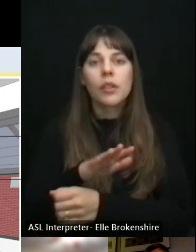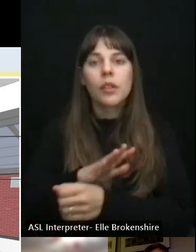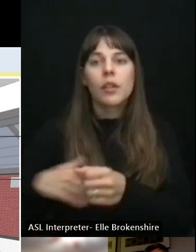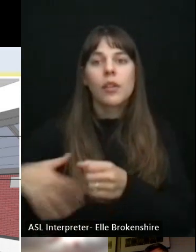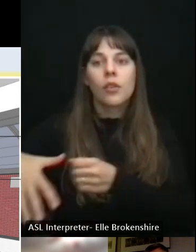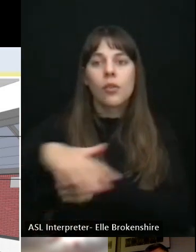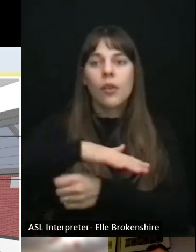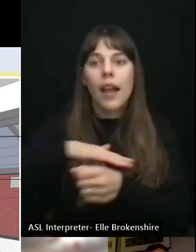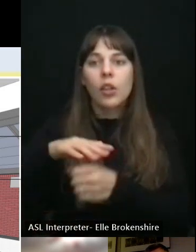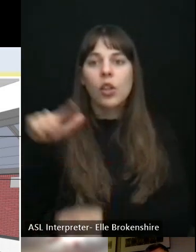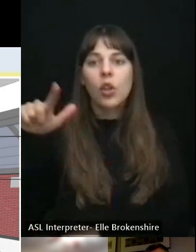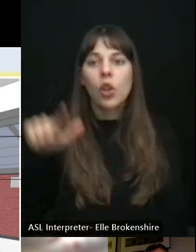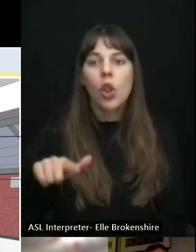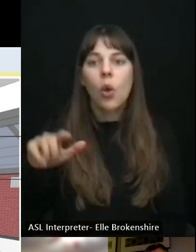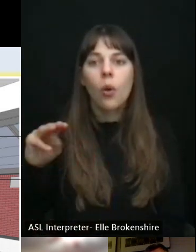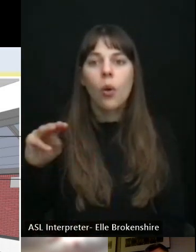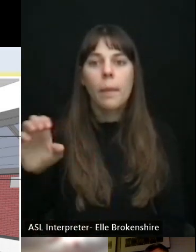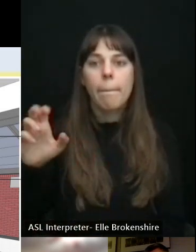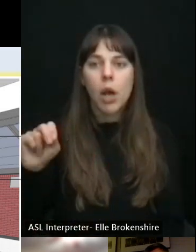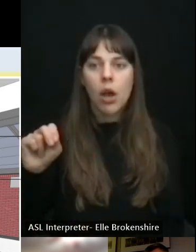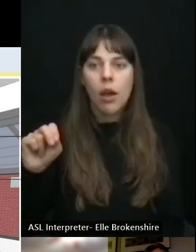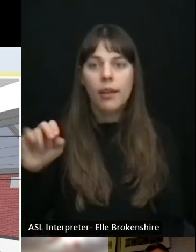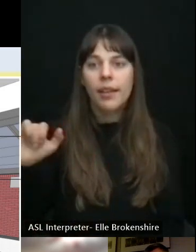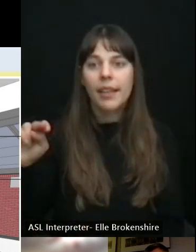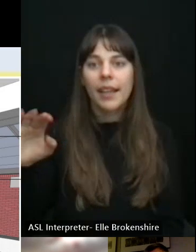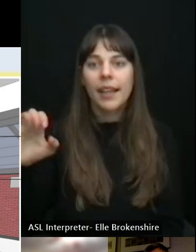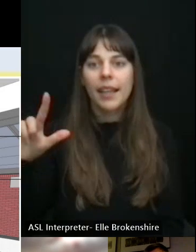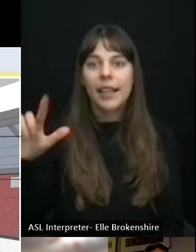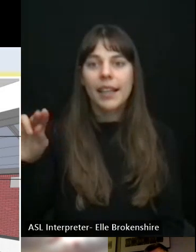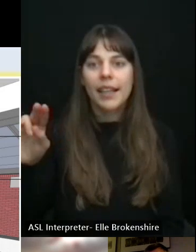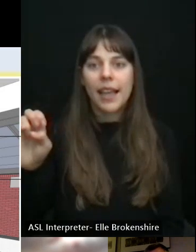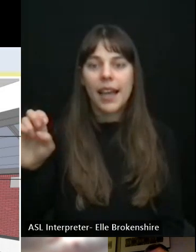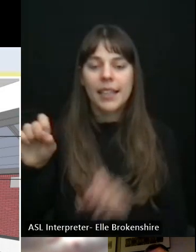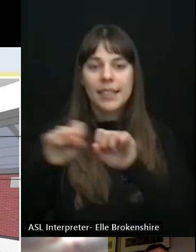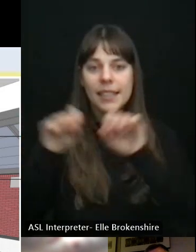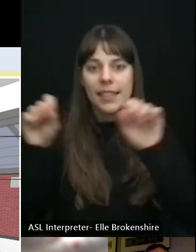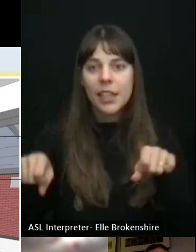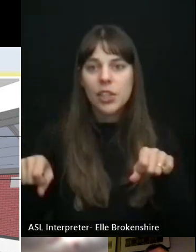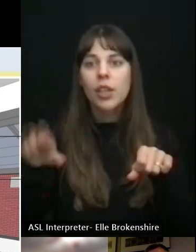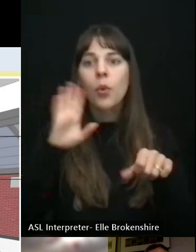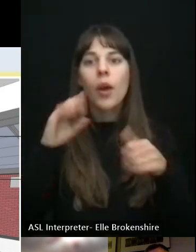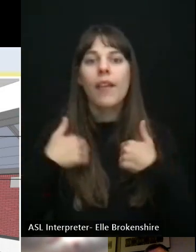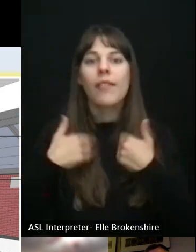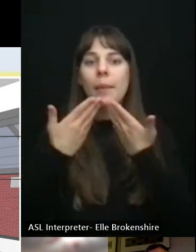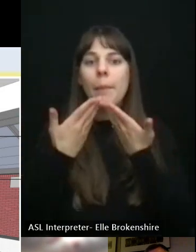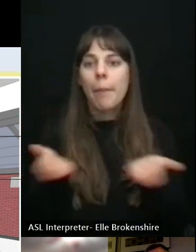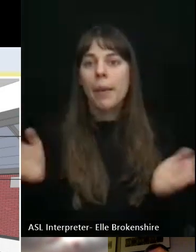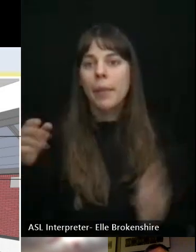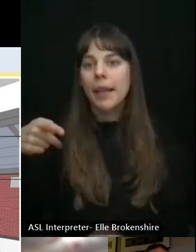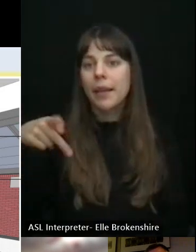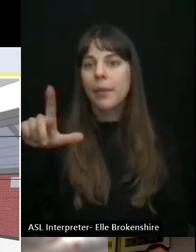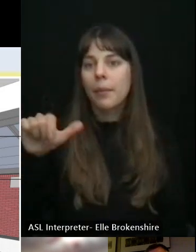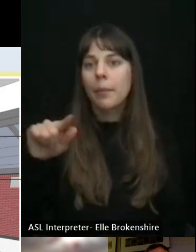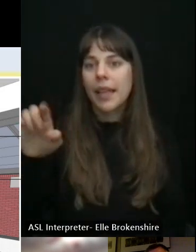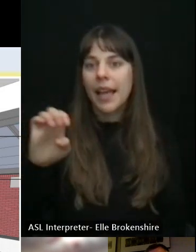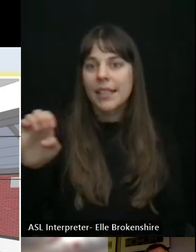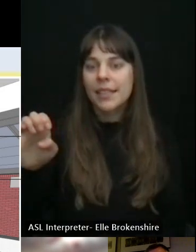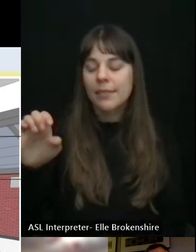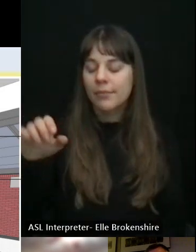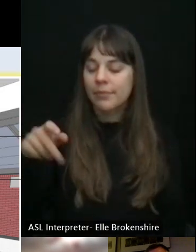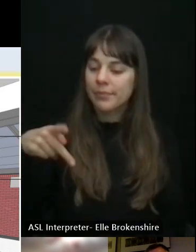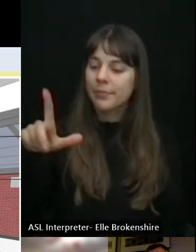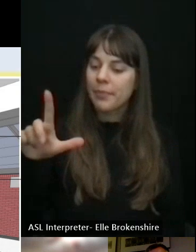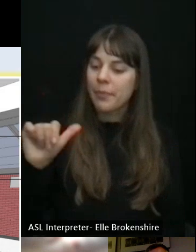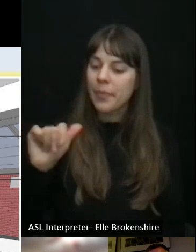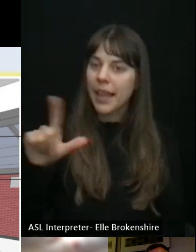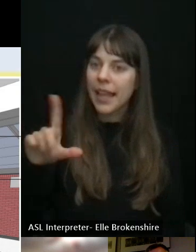Mon Incline Station as well too, that will allow for a public plaza to be installed or